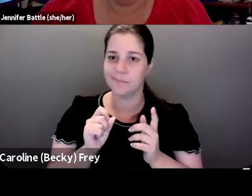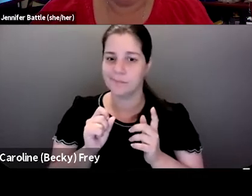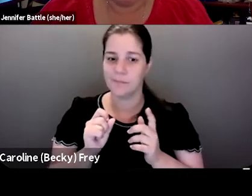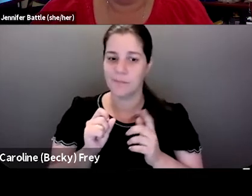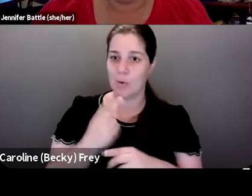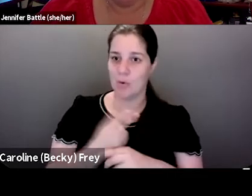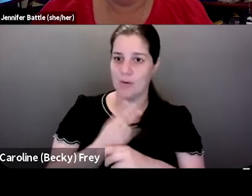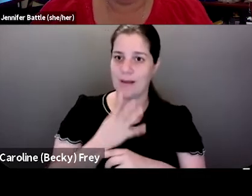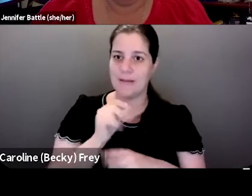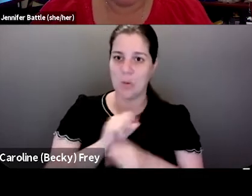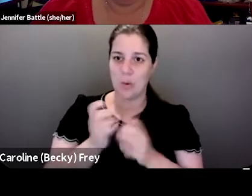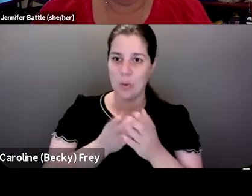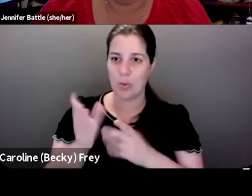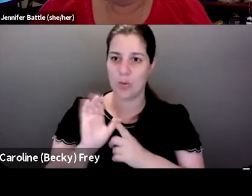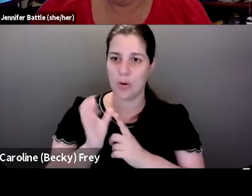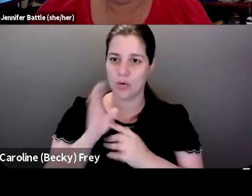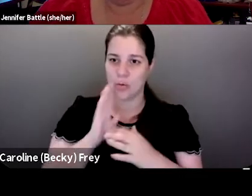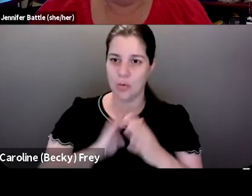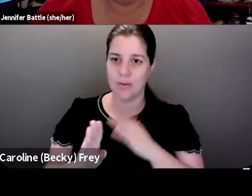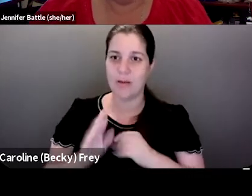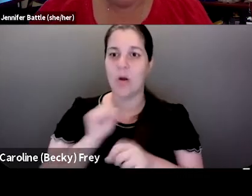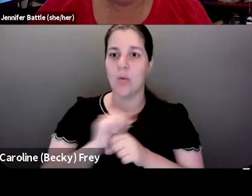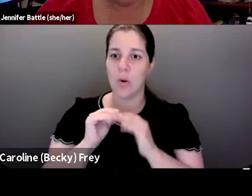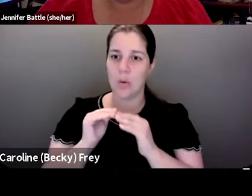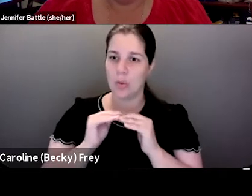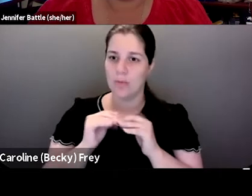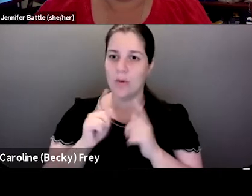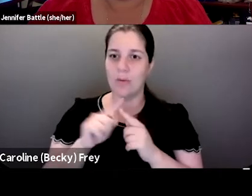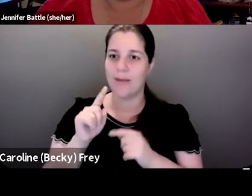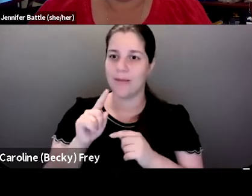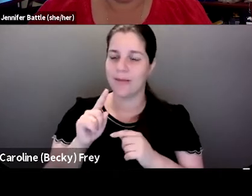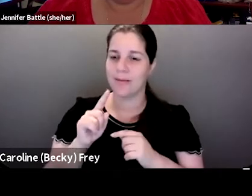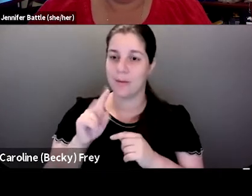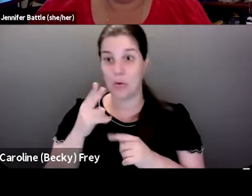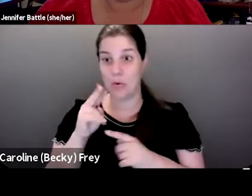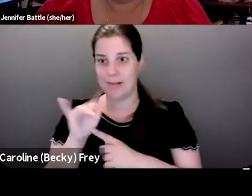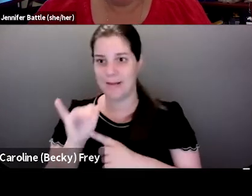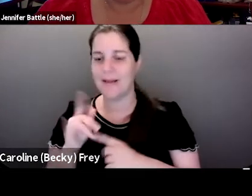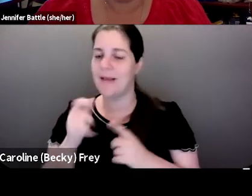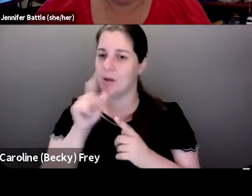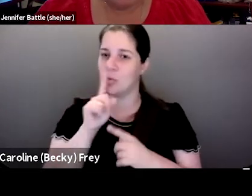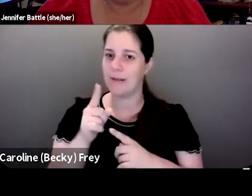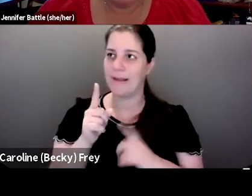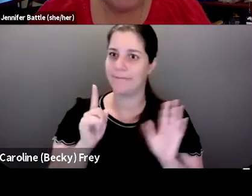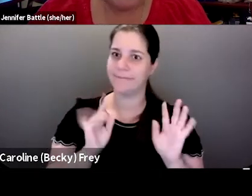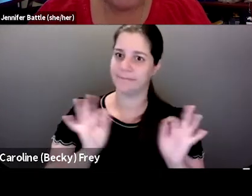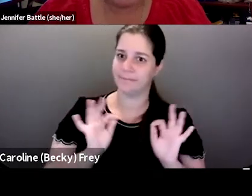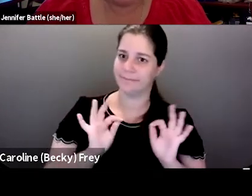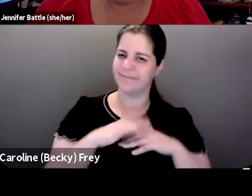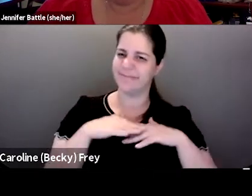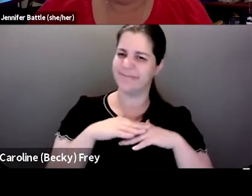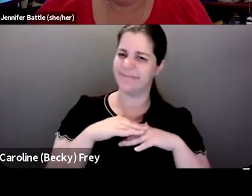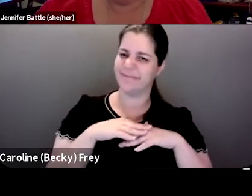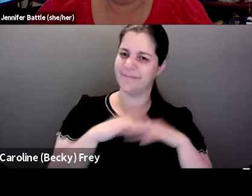cultural humility and work through equity in a way that is not just lip service, but in a way that is real strategic